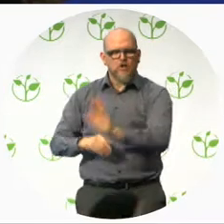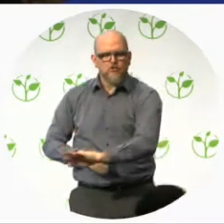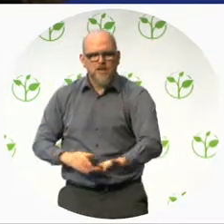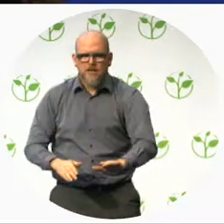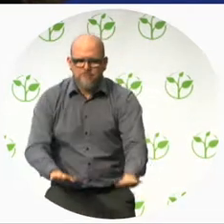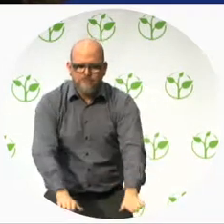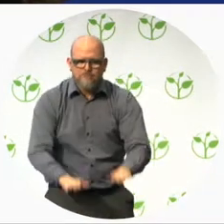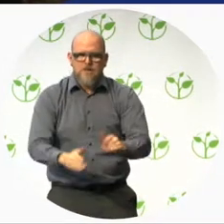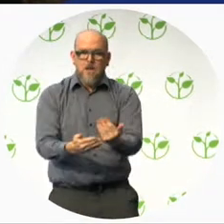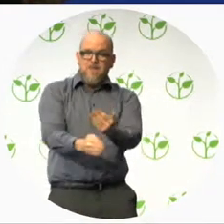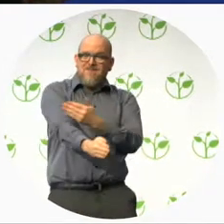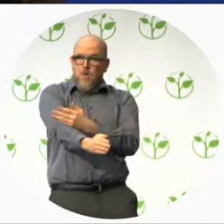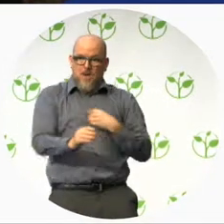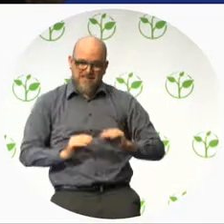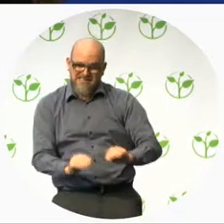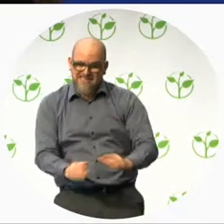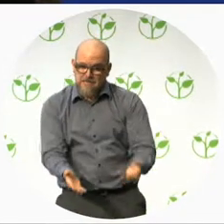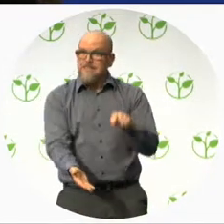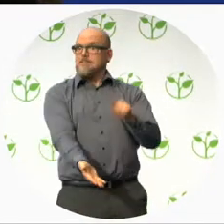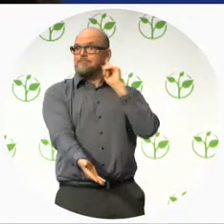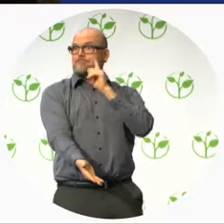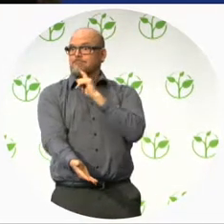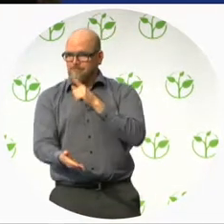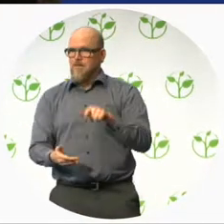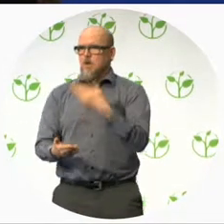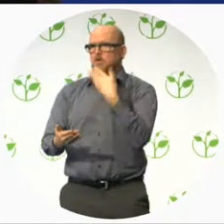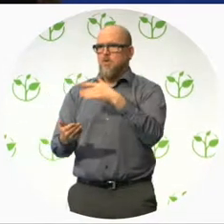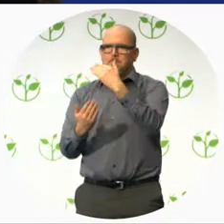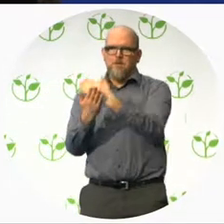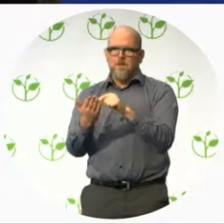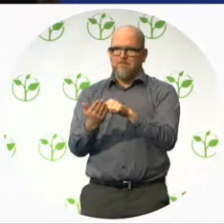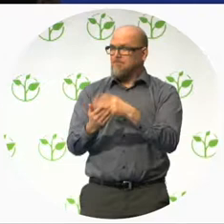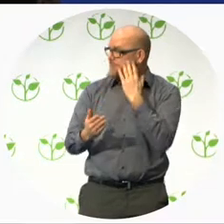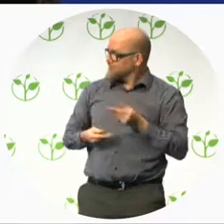tell you more about this, and I give the floor to Melissa. Thank you very much.